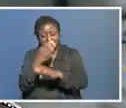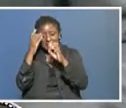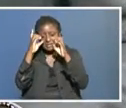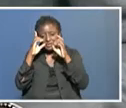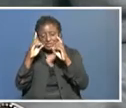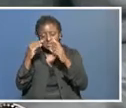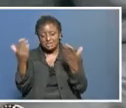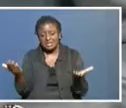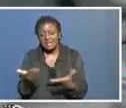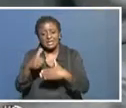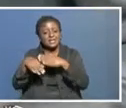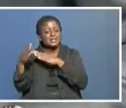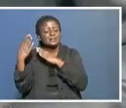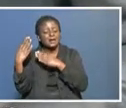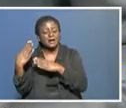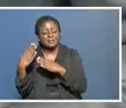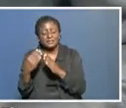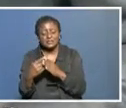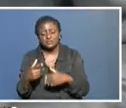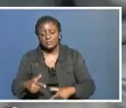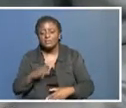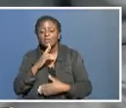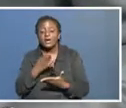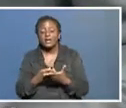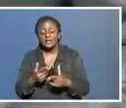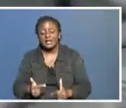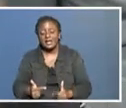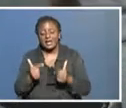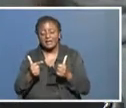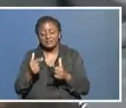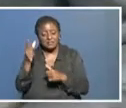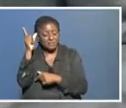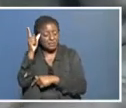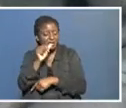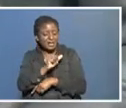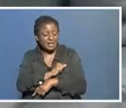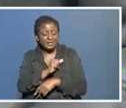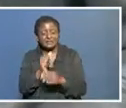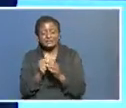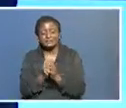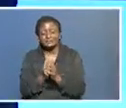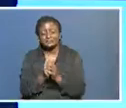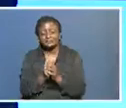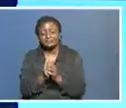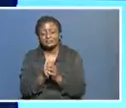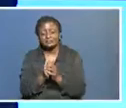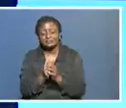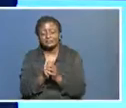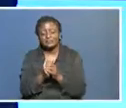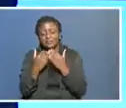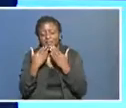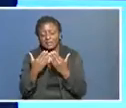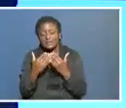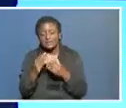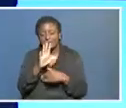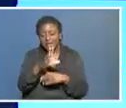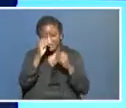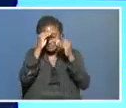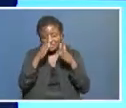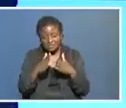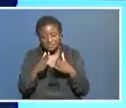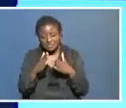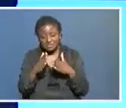Bahamas. Reporting live in studio for the Bahamas Tonight, I'm Lloyd Allen. Back to you, Makushla. Well, thanks, Lloyd. Five